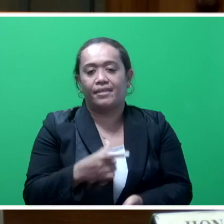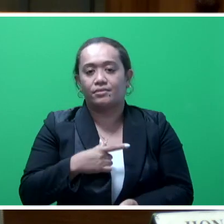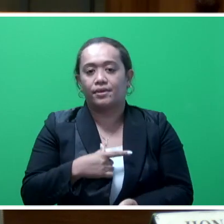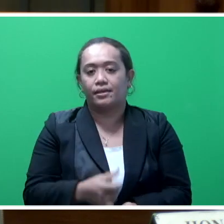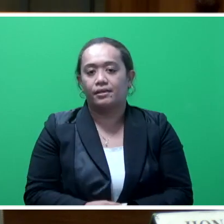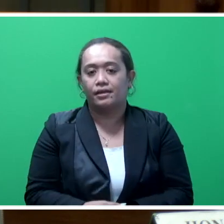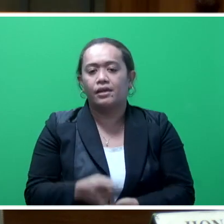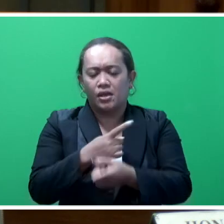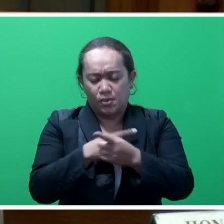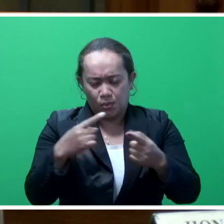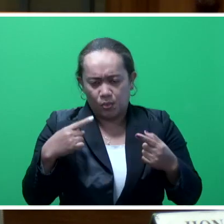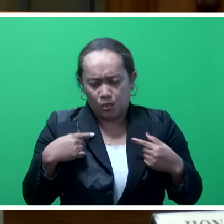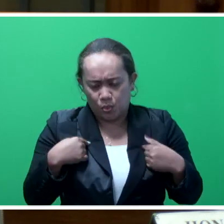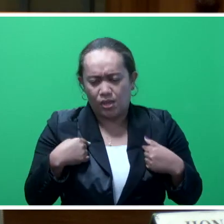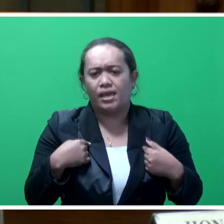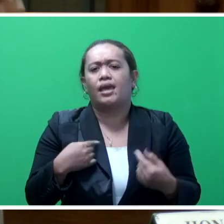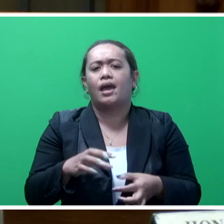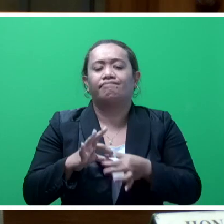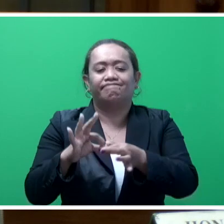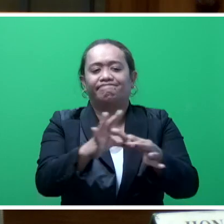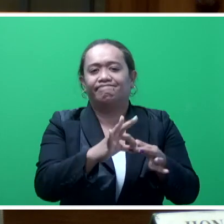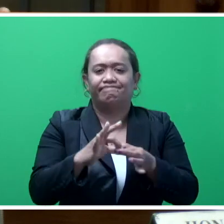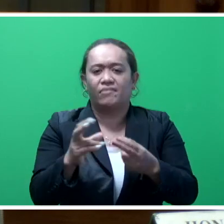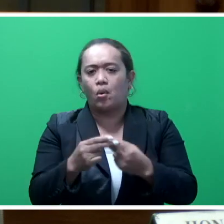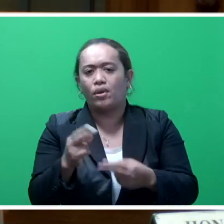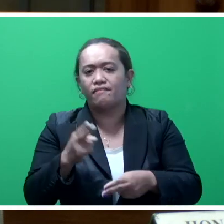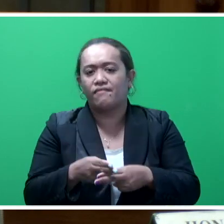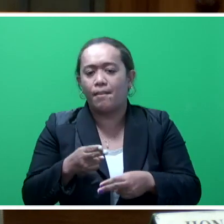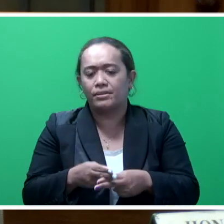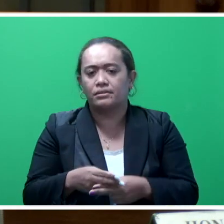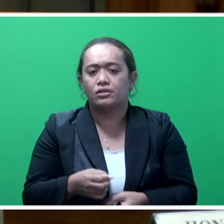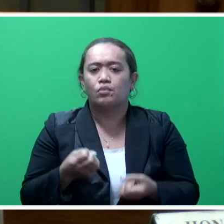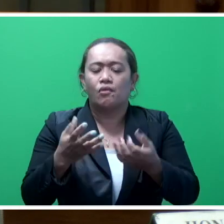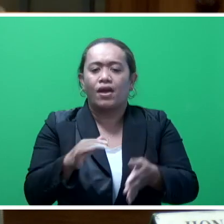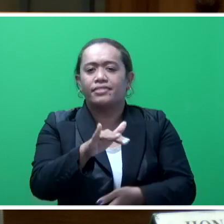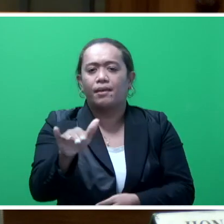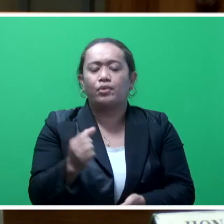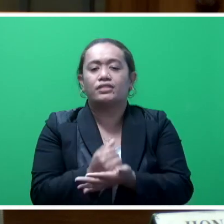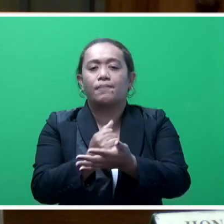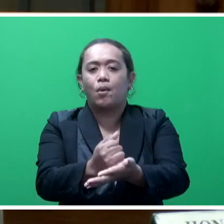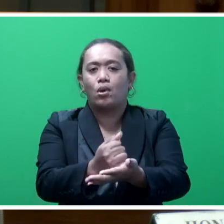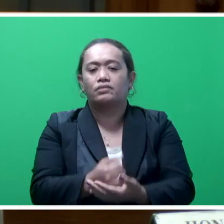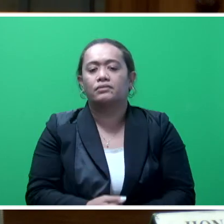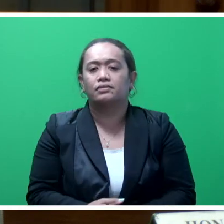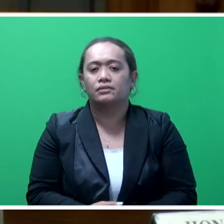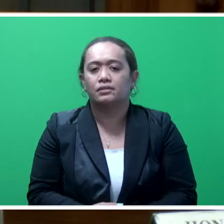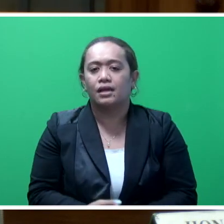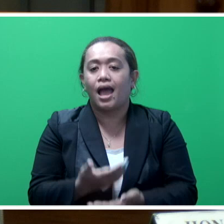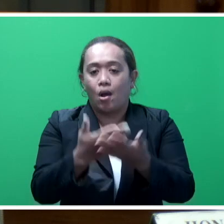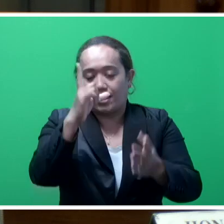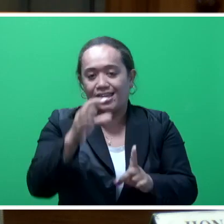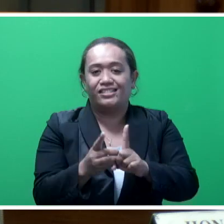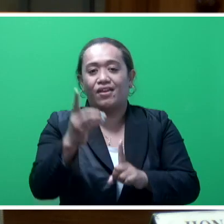are working with farmers to provide them with support materials so that they can develop their own organic fertilizer. We